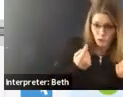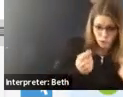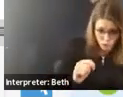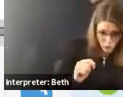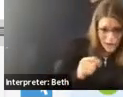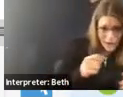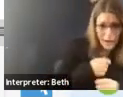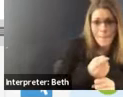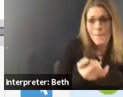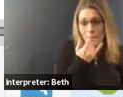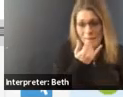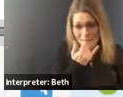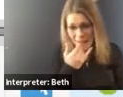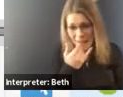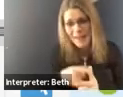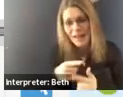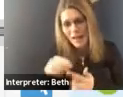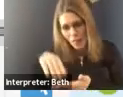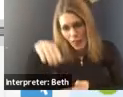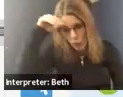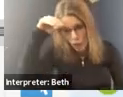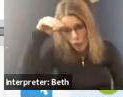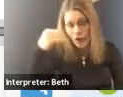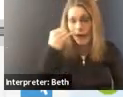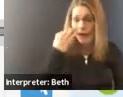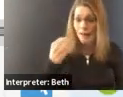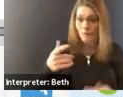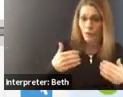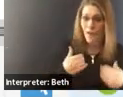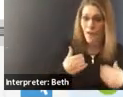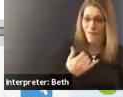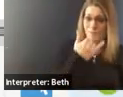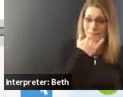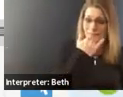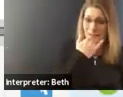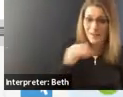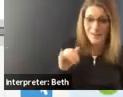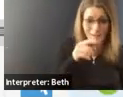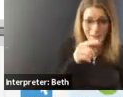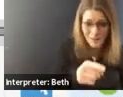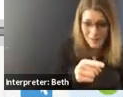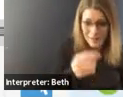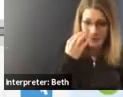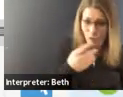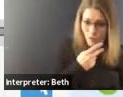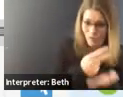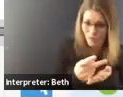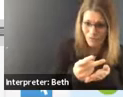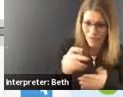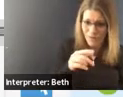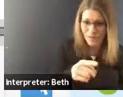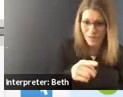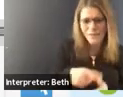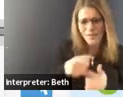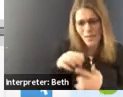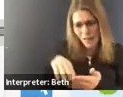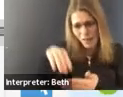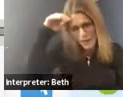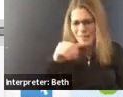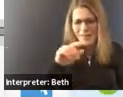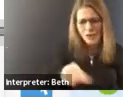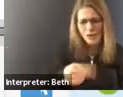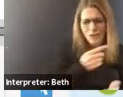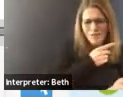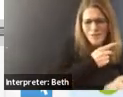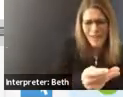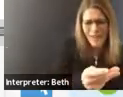have a failure like this, learn from it. It's not just a failure. You can't get